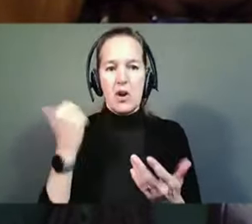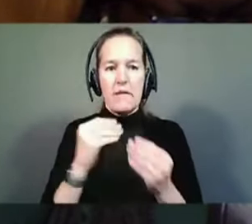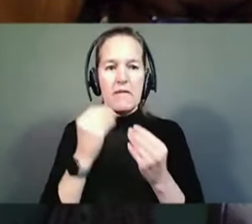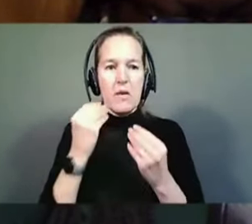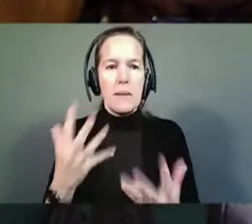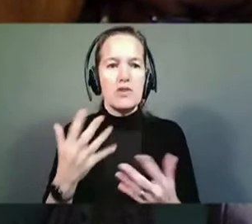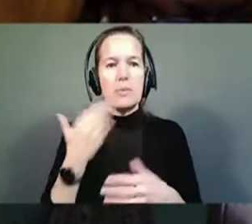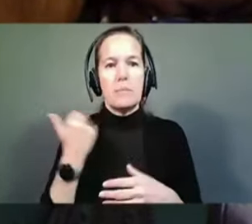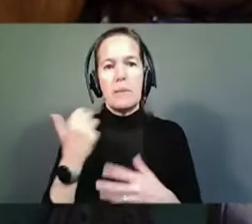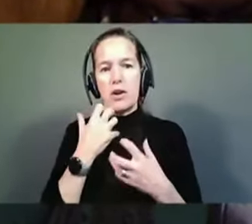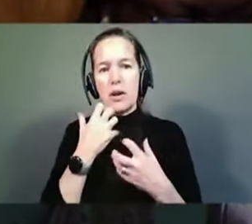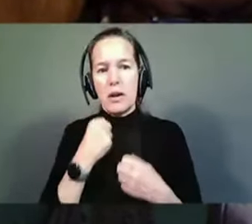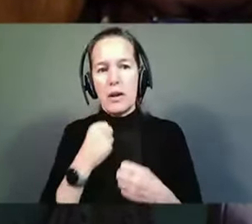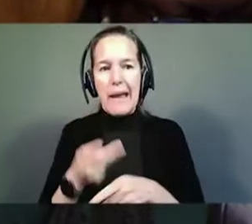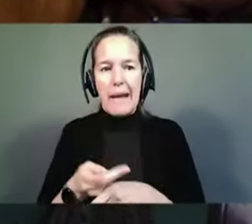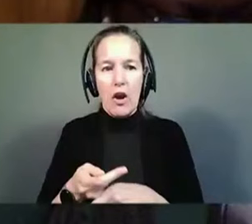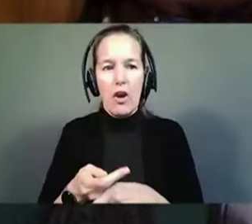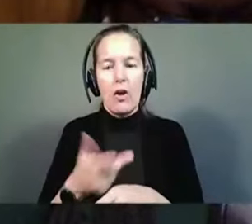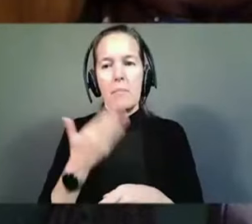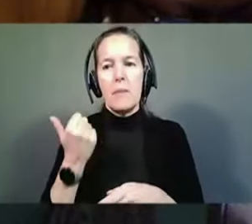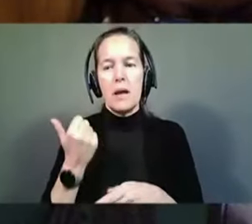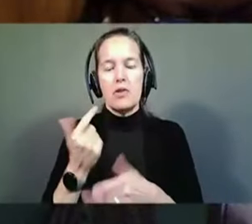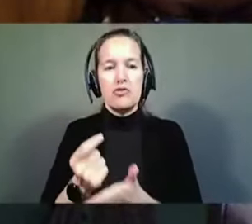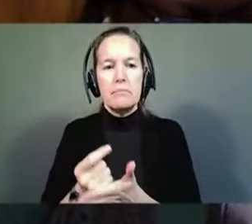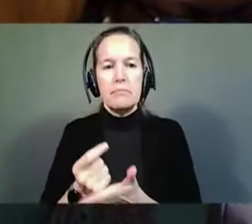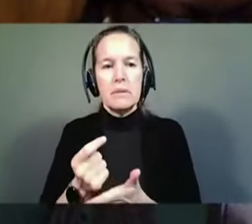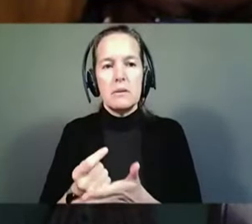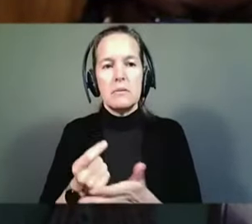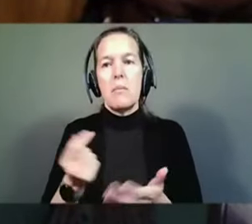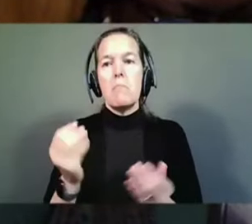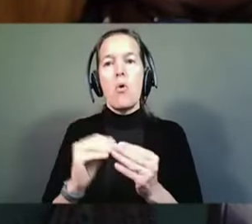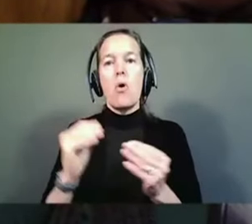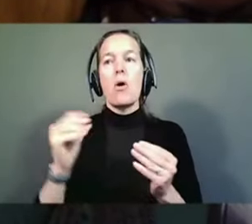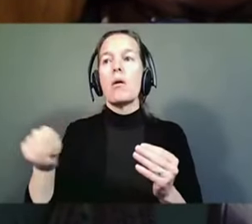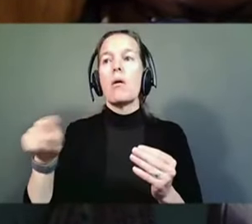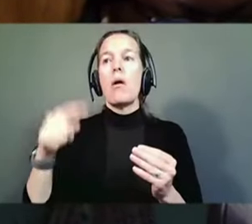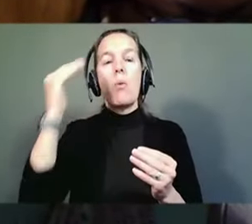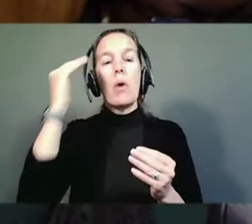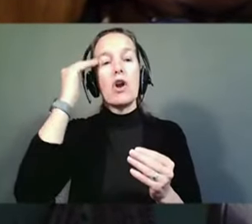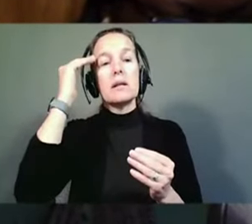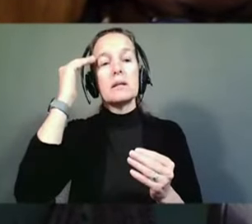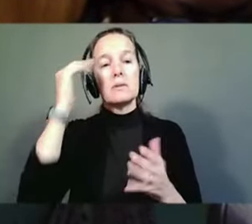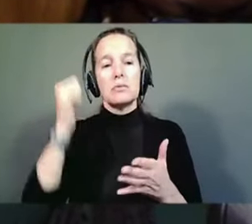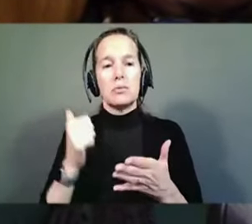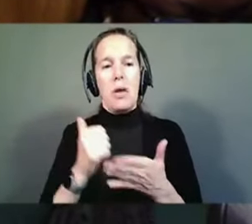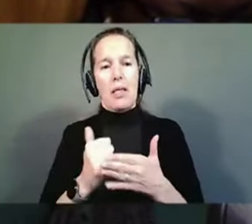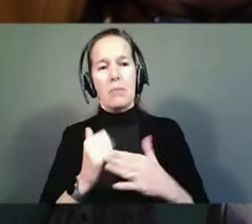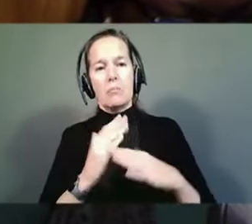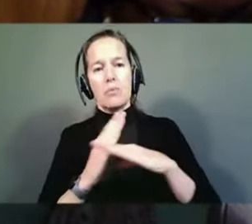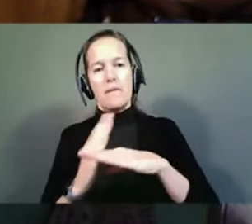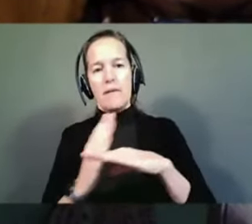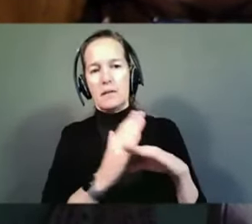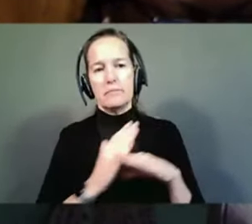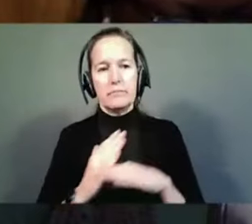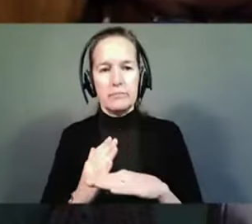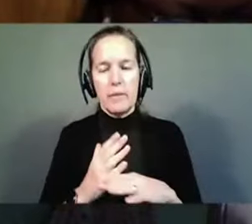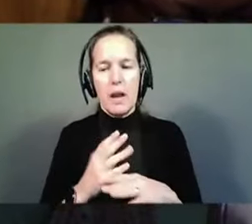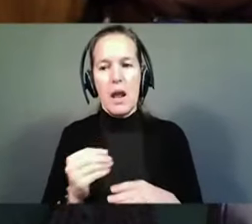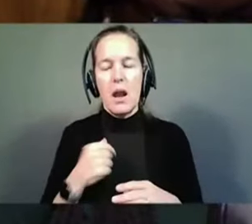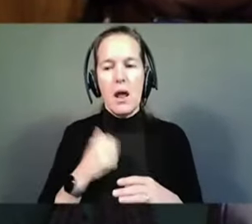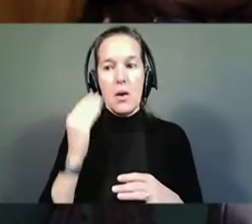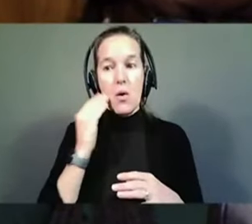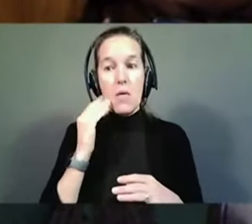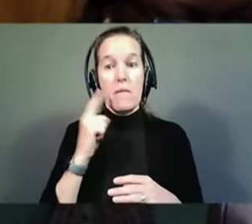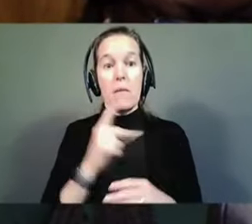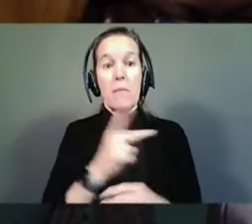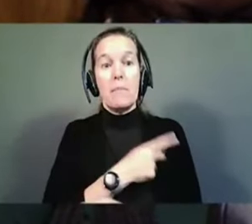we need better treatment, we need better public awareness to help with prevention. And I know for patients dealing with this,